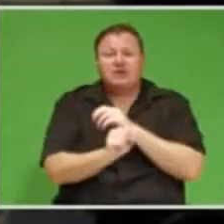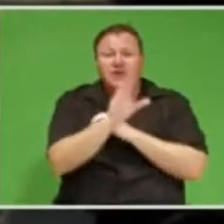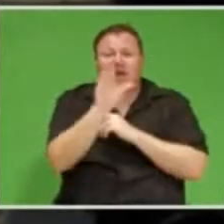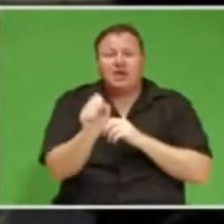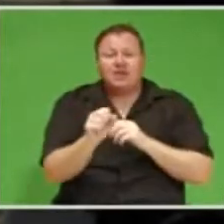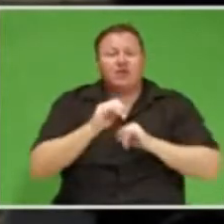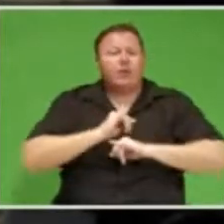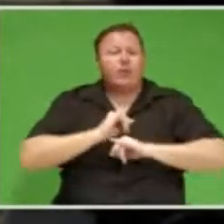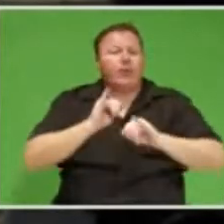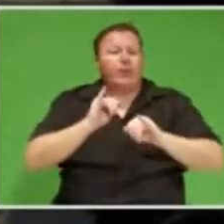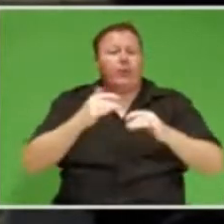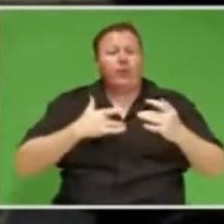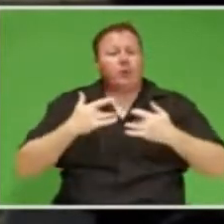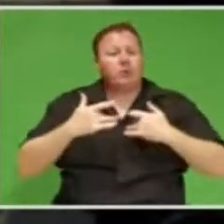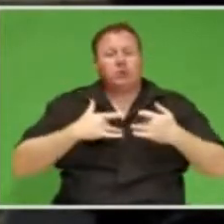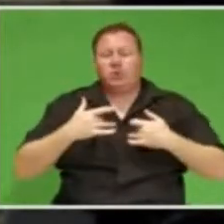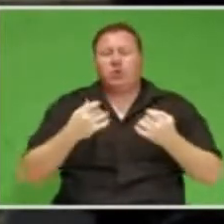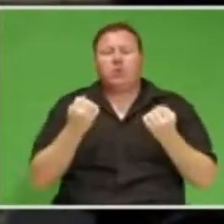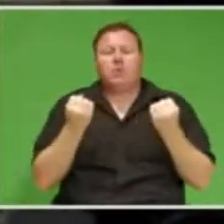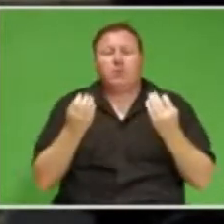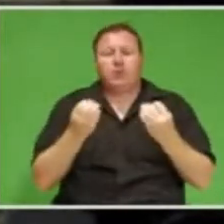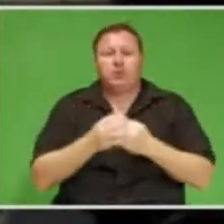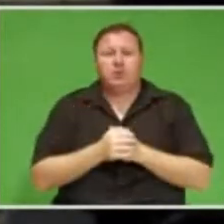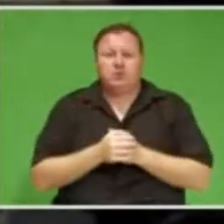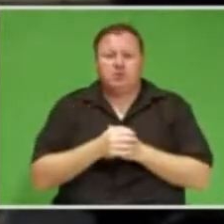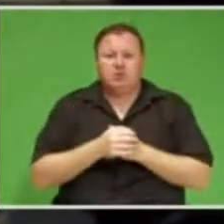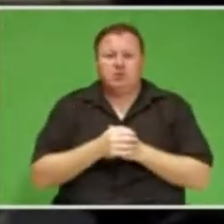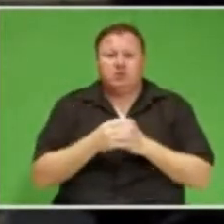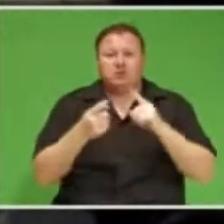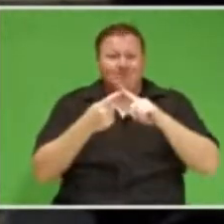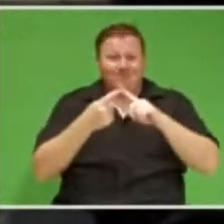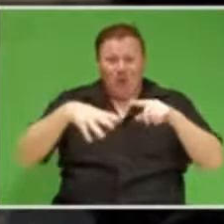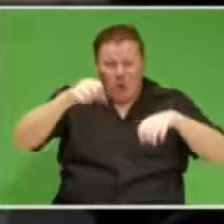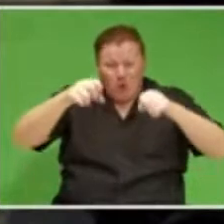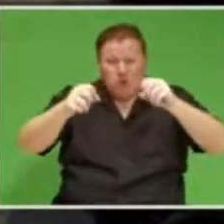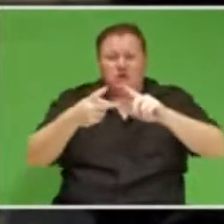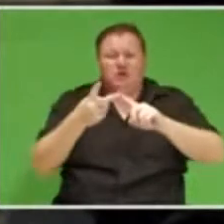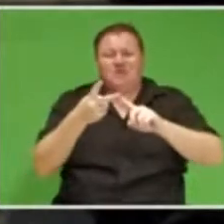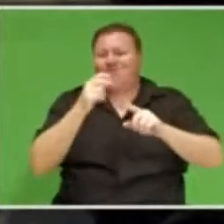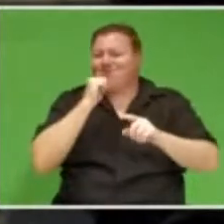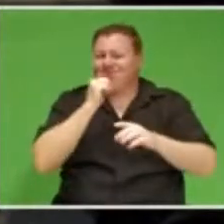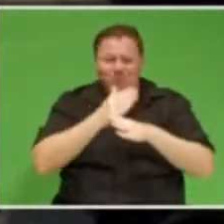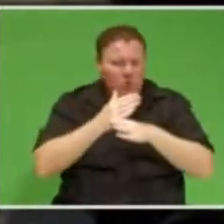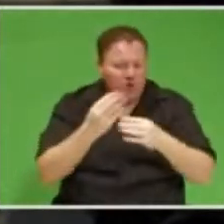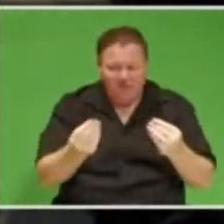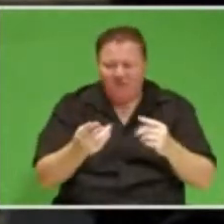Africans the most: load shedding, unemployment, poverty and